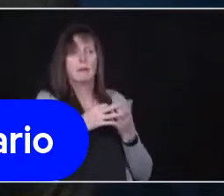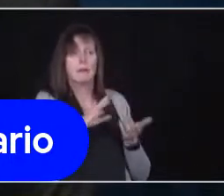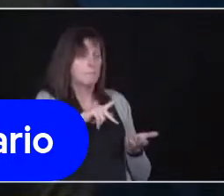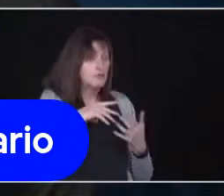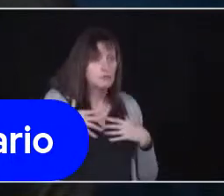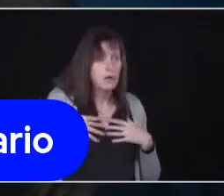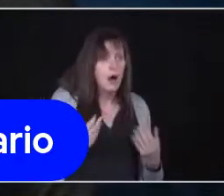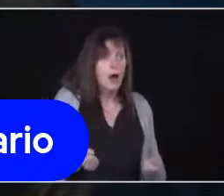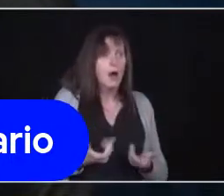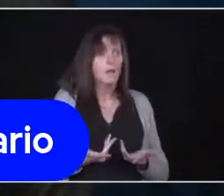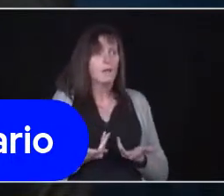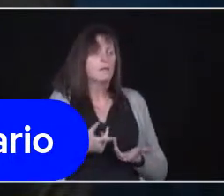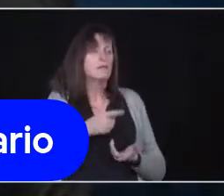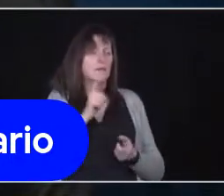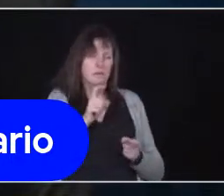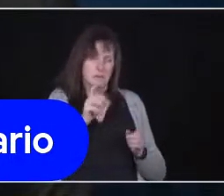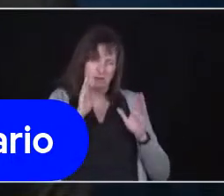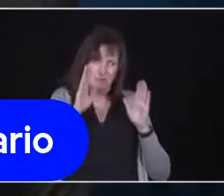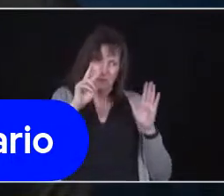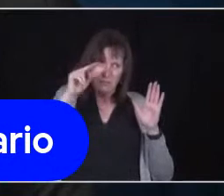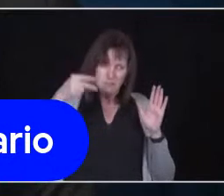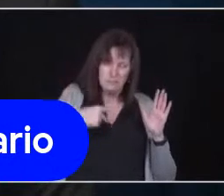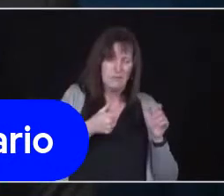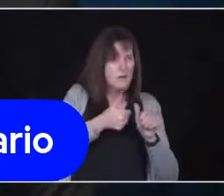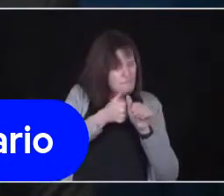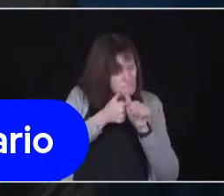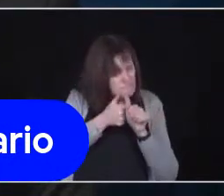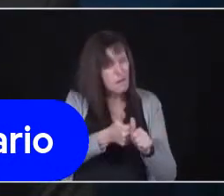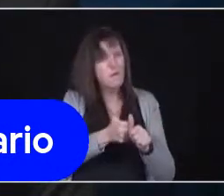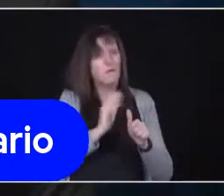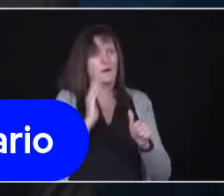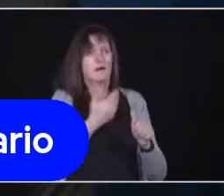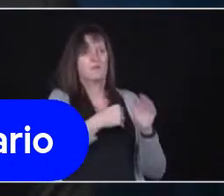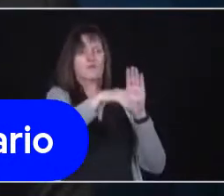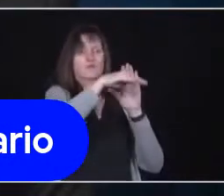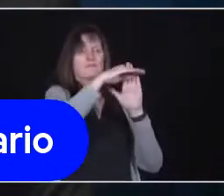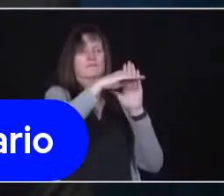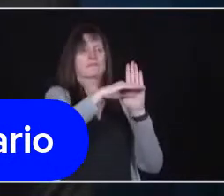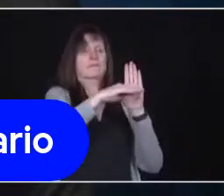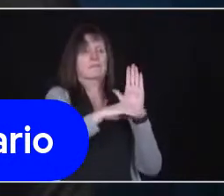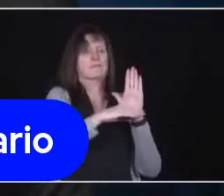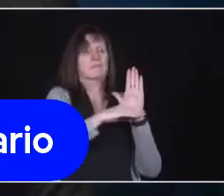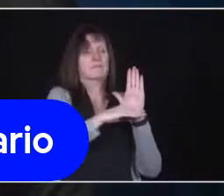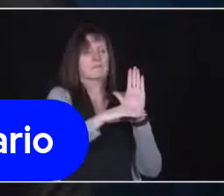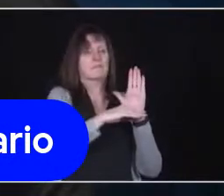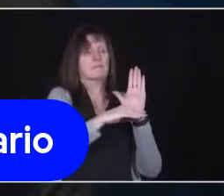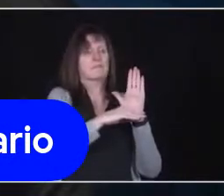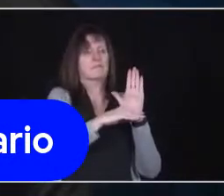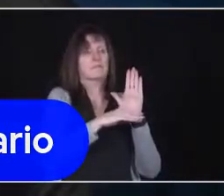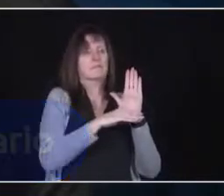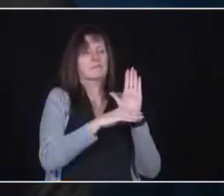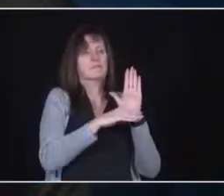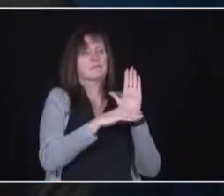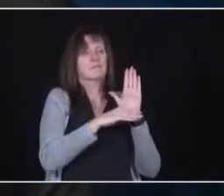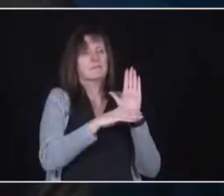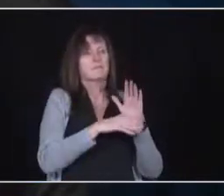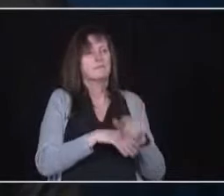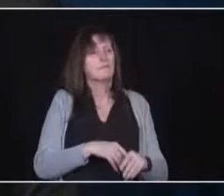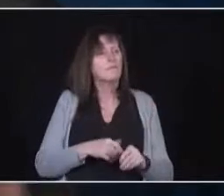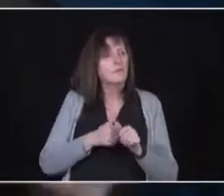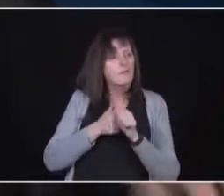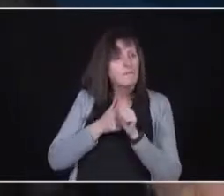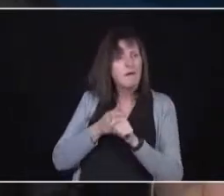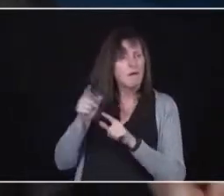and stick to the measures that we're bringing in today. And we are following the direction again in phase with what the science table has been